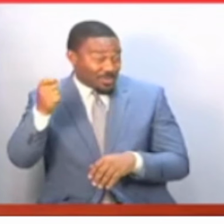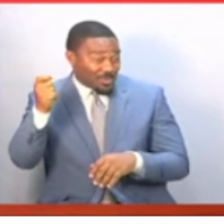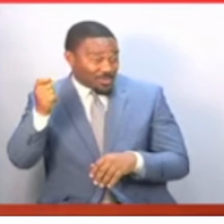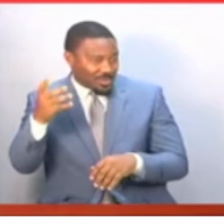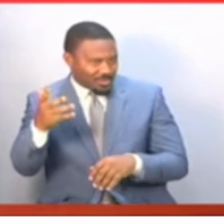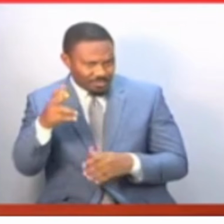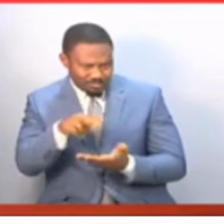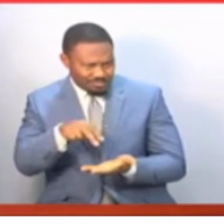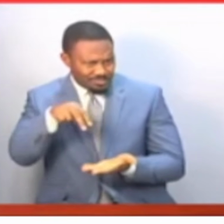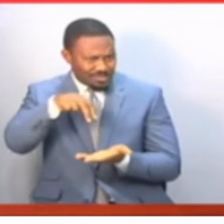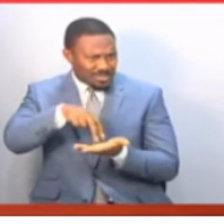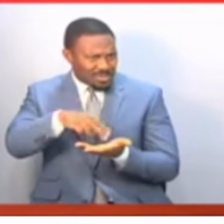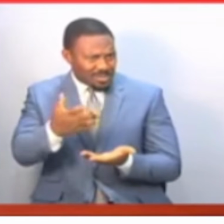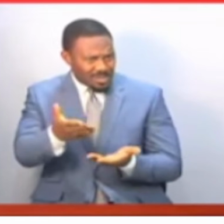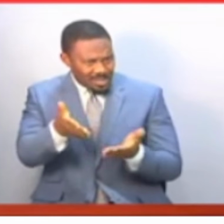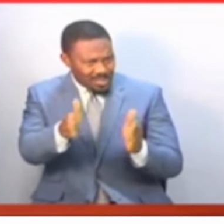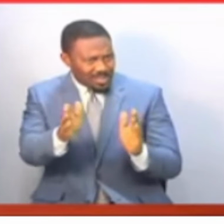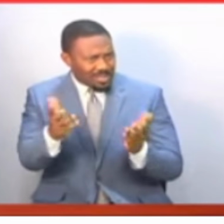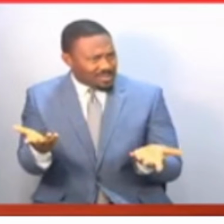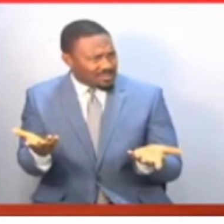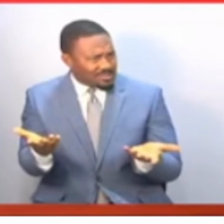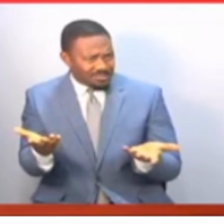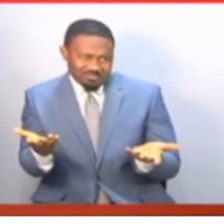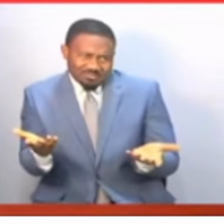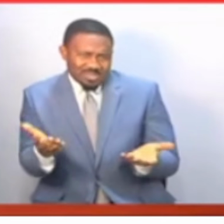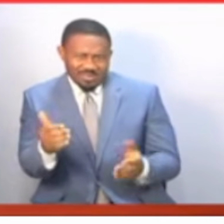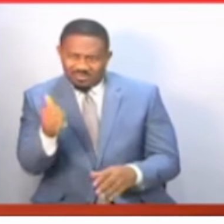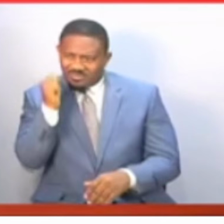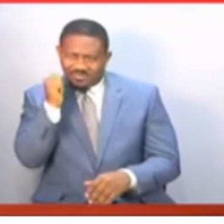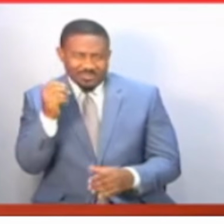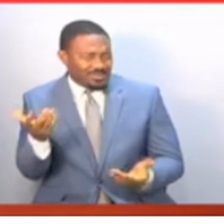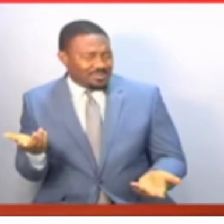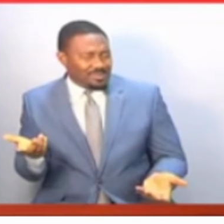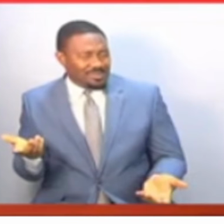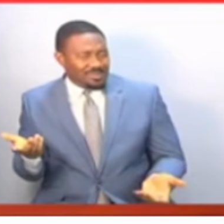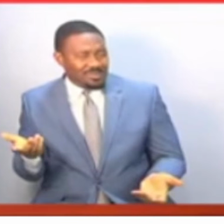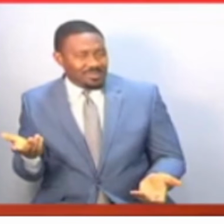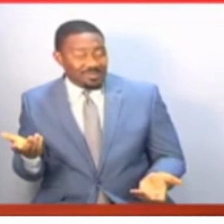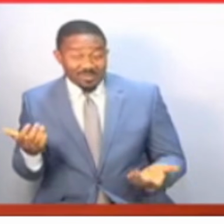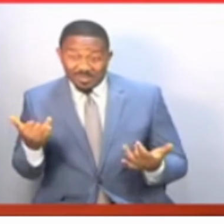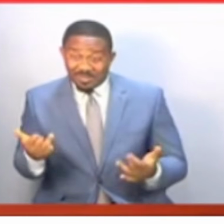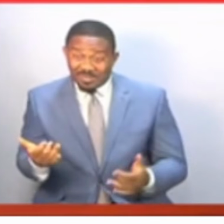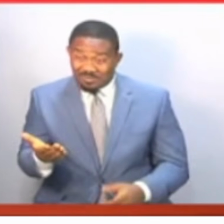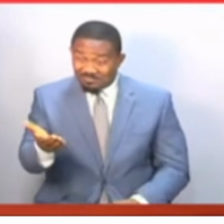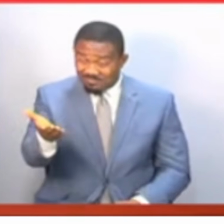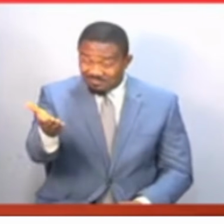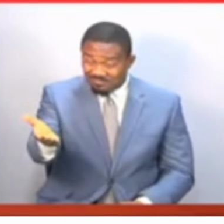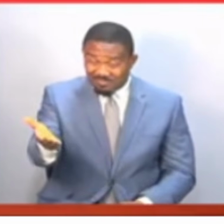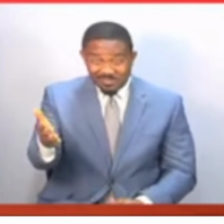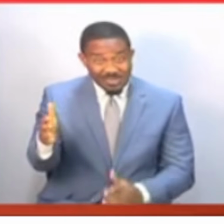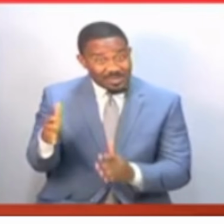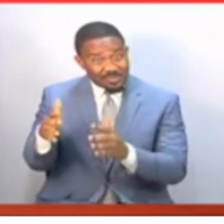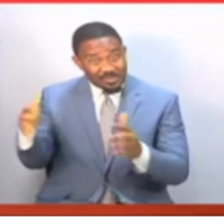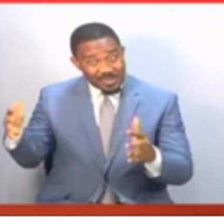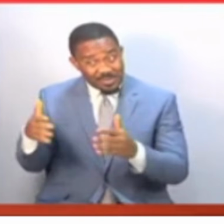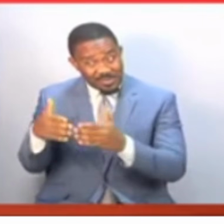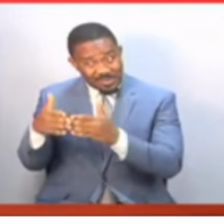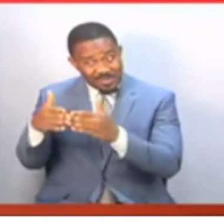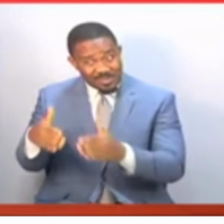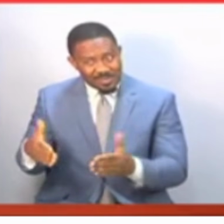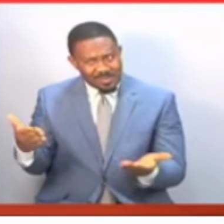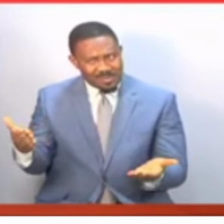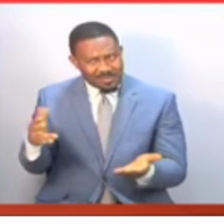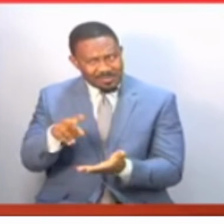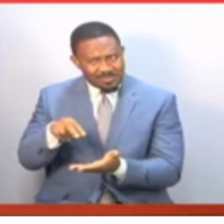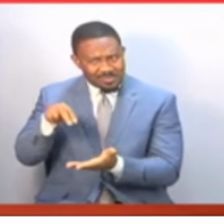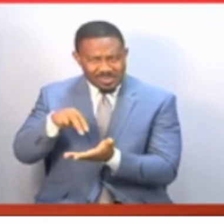him. He's decided not to use the opportunity. Now, Majority Leader is on the feet. Why